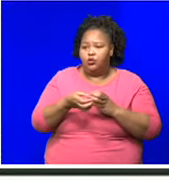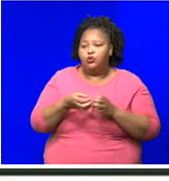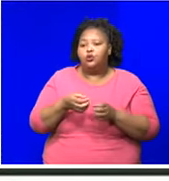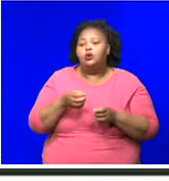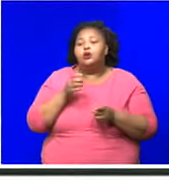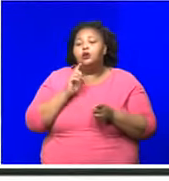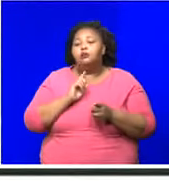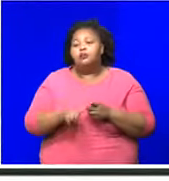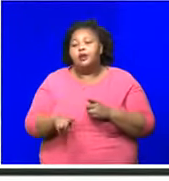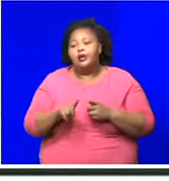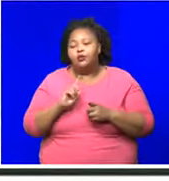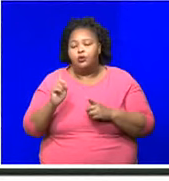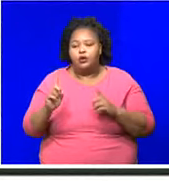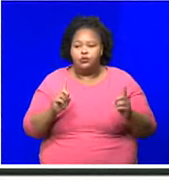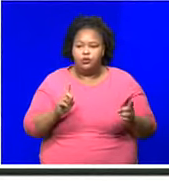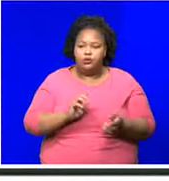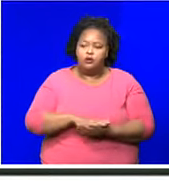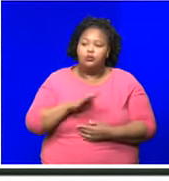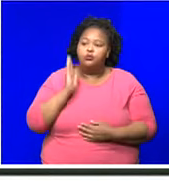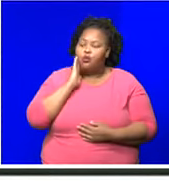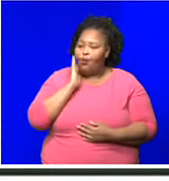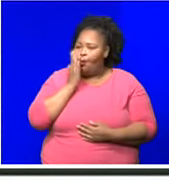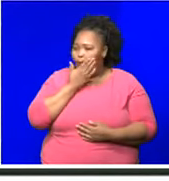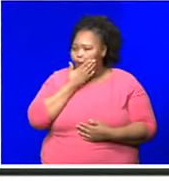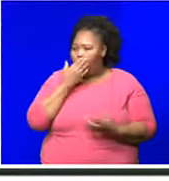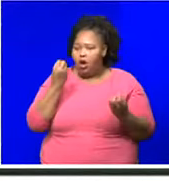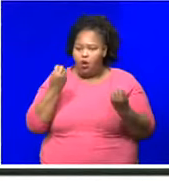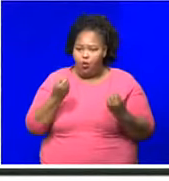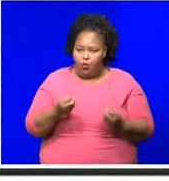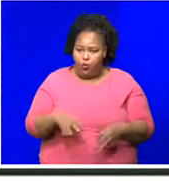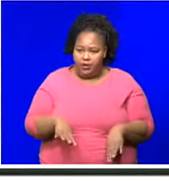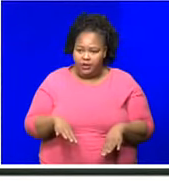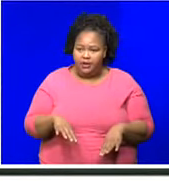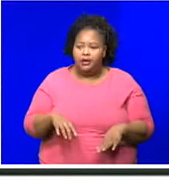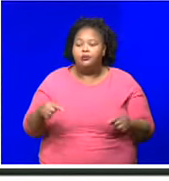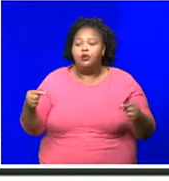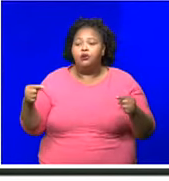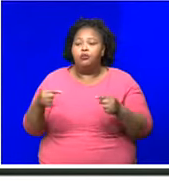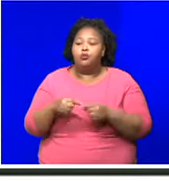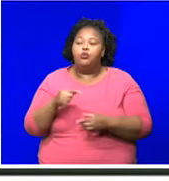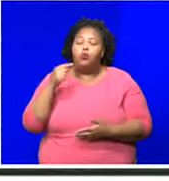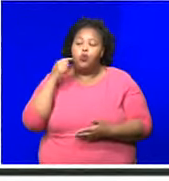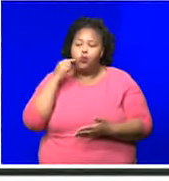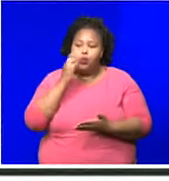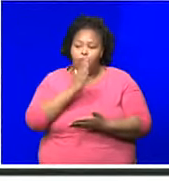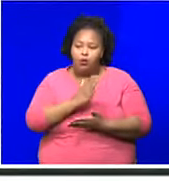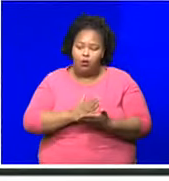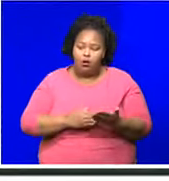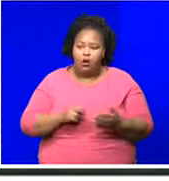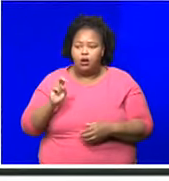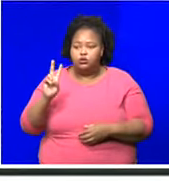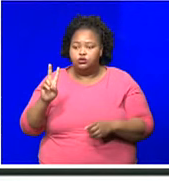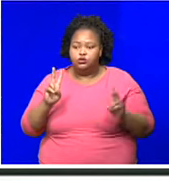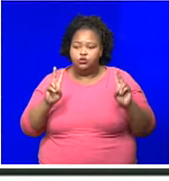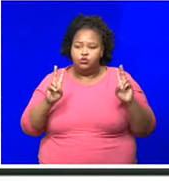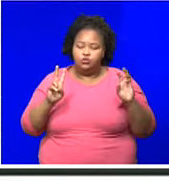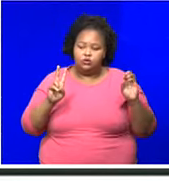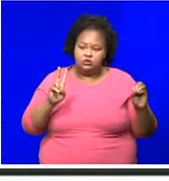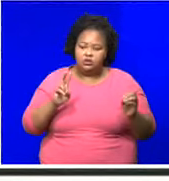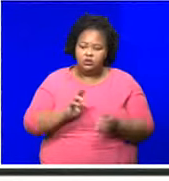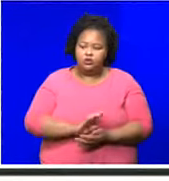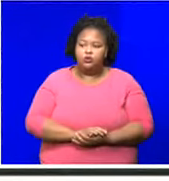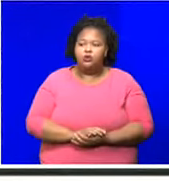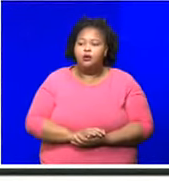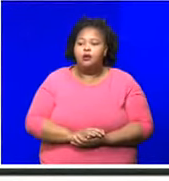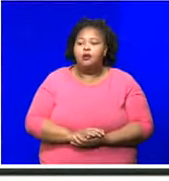draw. Tambuti lost against Denver Sundowns with 3-0. Manzini Wanderers continued to